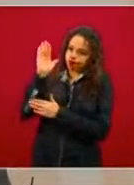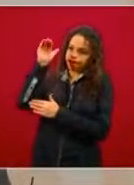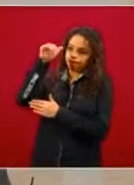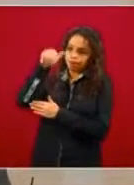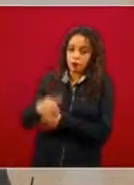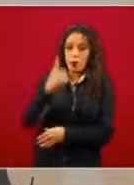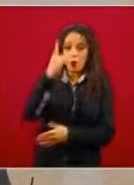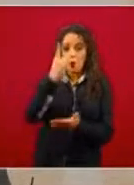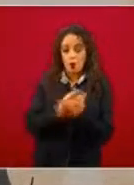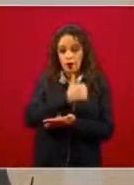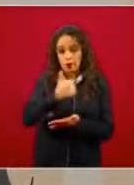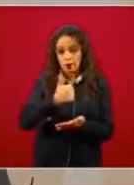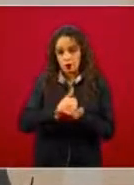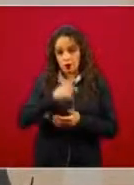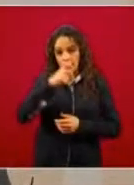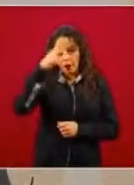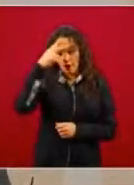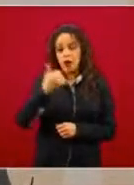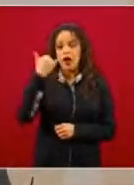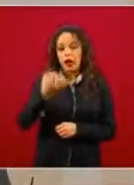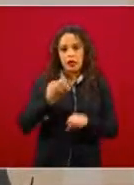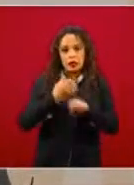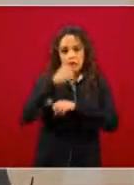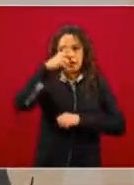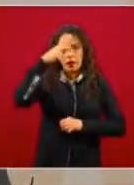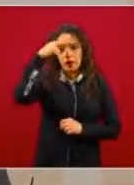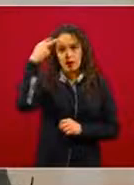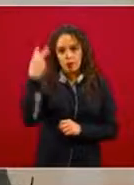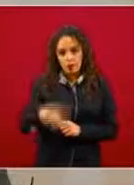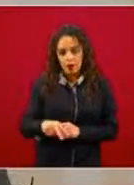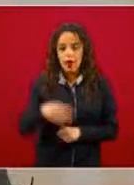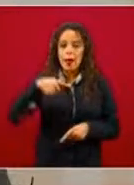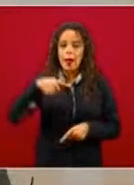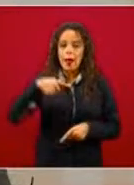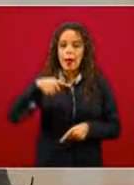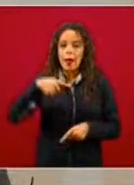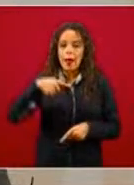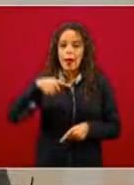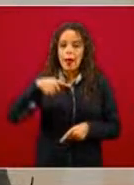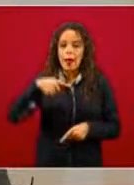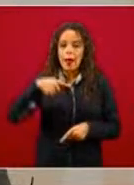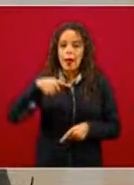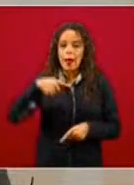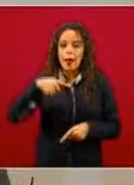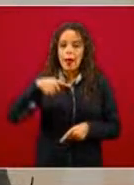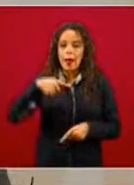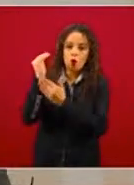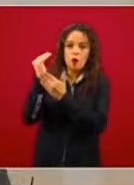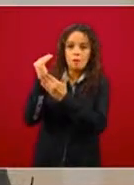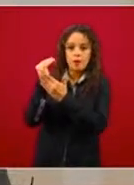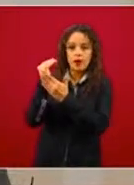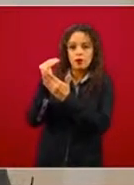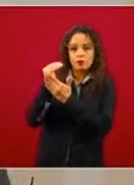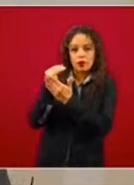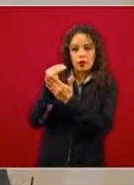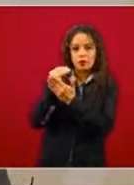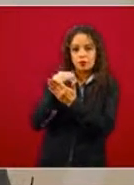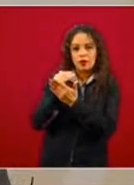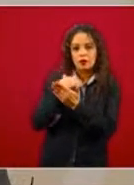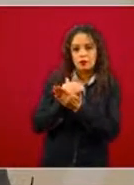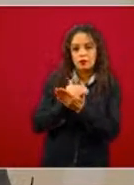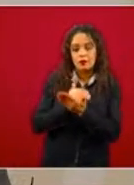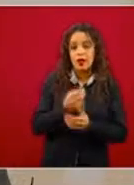la zona curve, metropolitana en el specifically Valle de the one for México, Mexico City tendrán ya and its un metropolitan declive, area un in the Valley of descenso, una Mexico, will be in its flattening